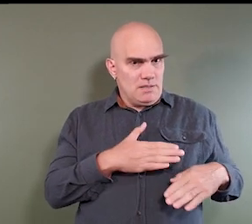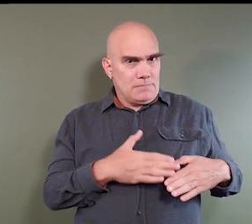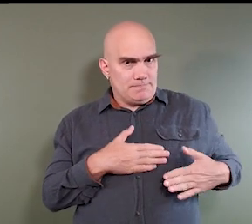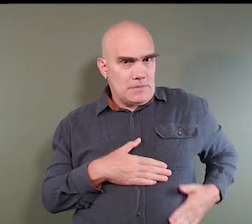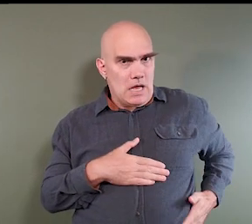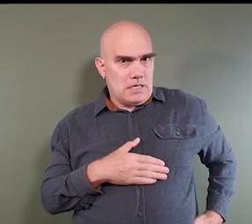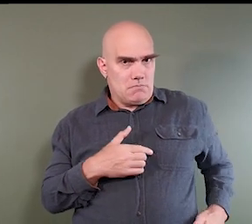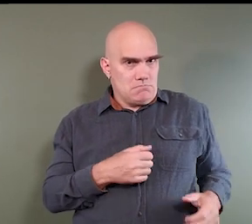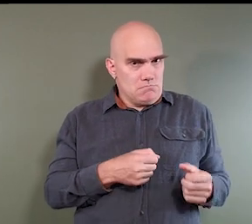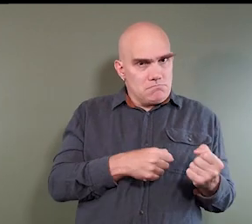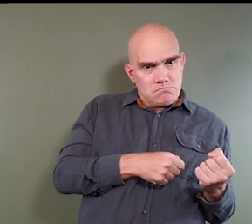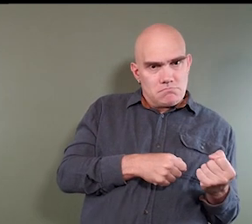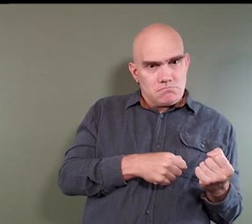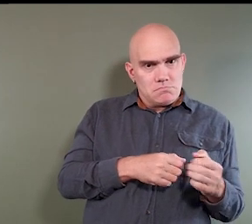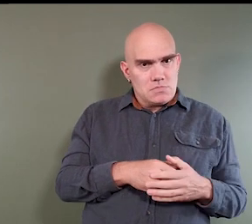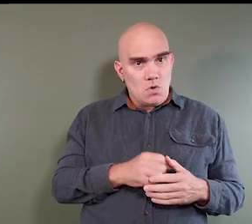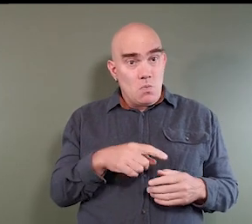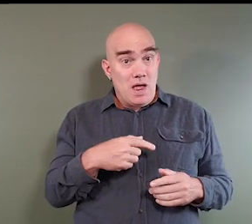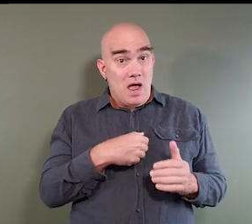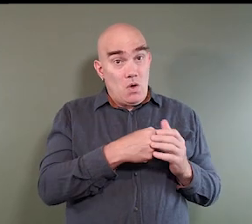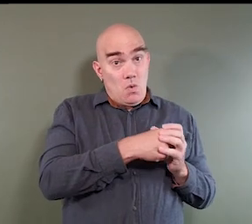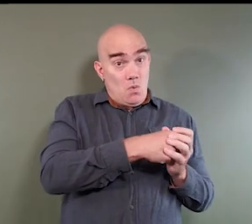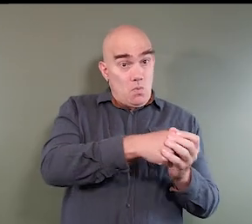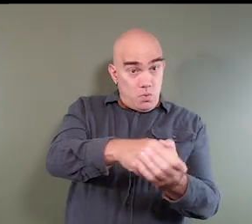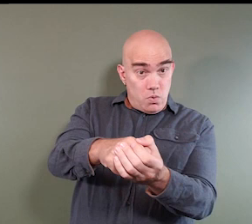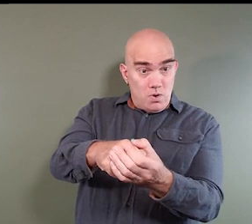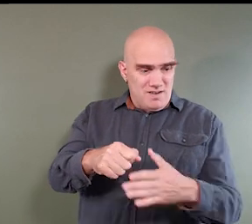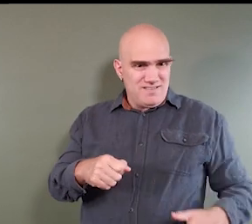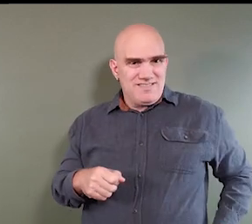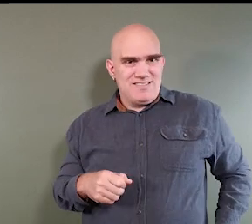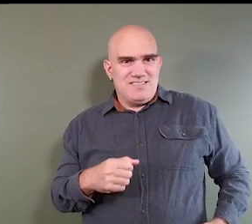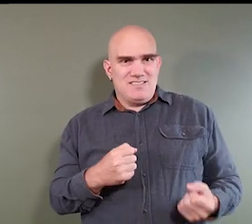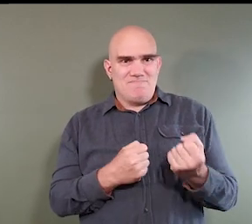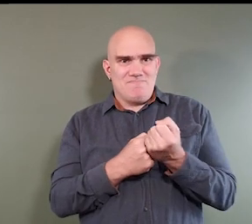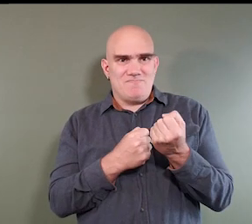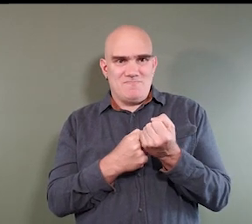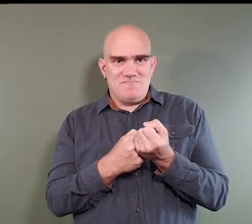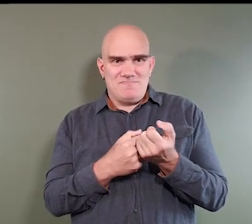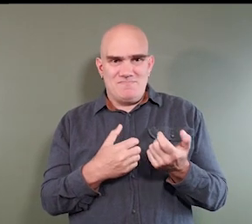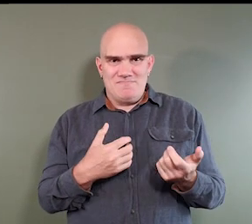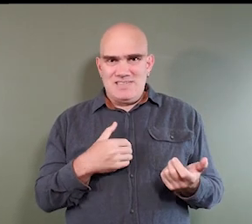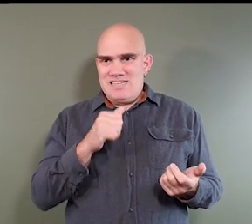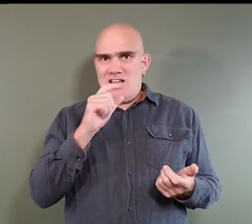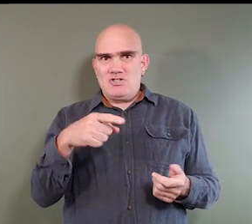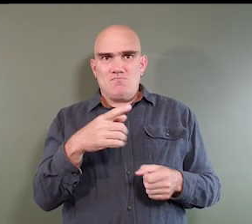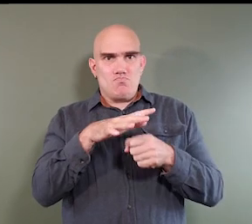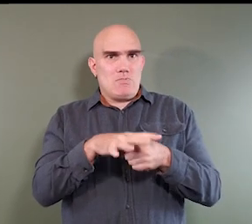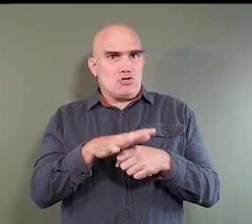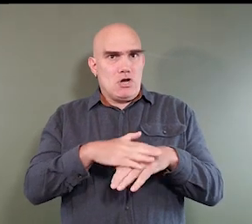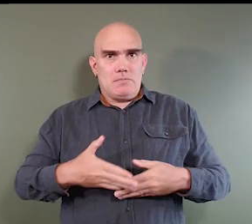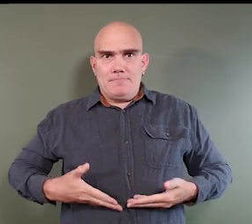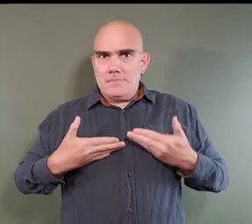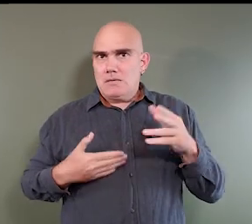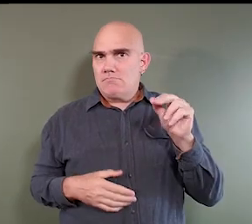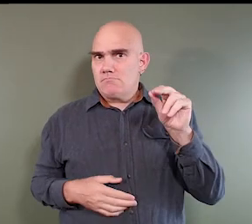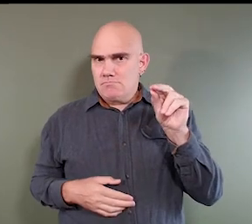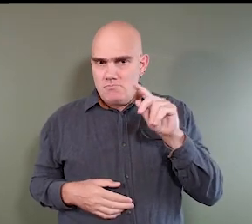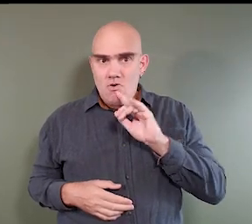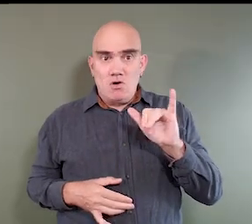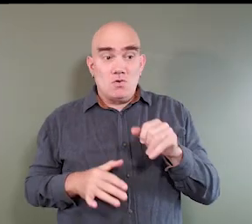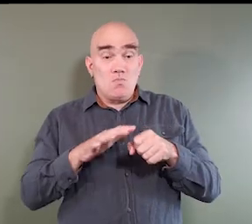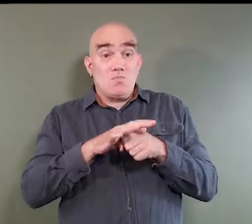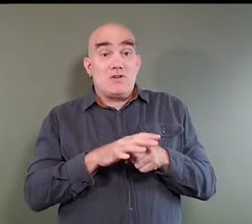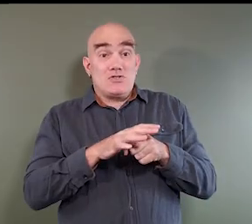side of my body. So when I'm swinging the bat, I'm not only putting some pressure on